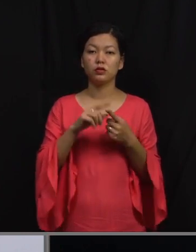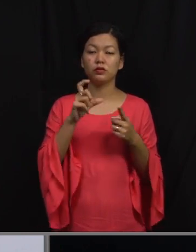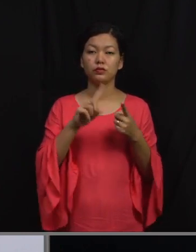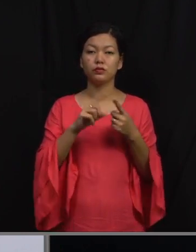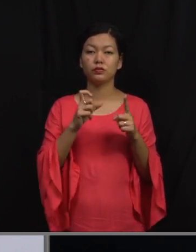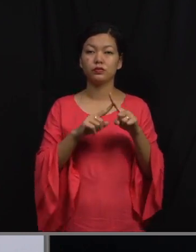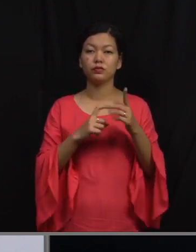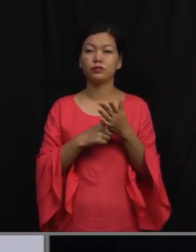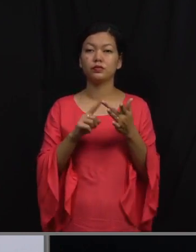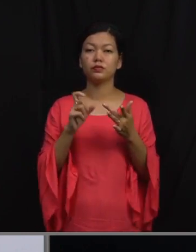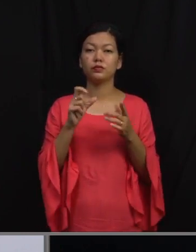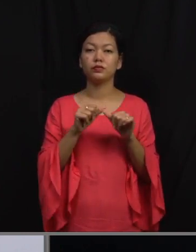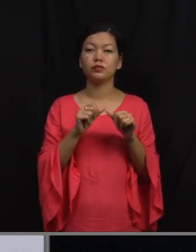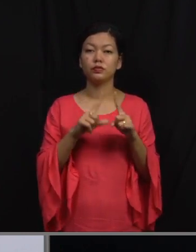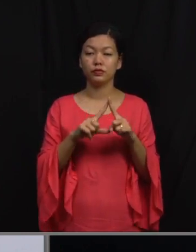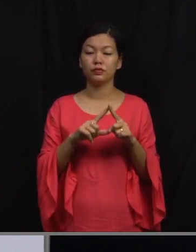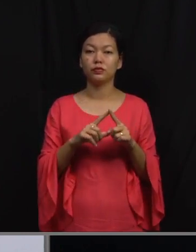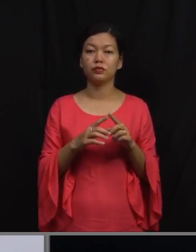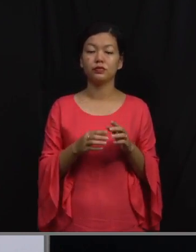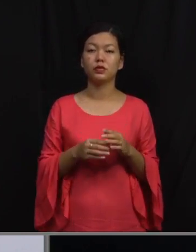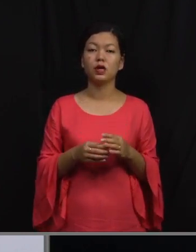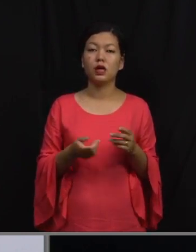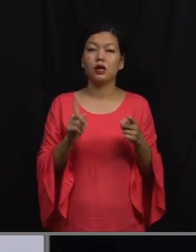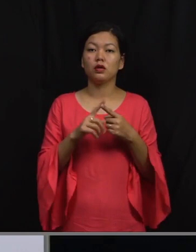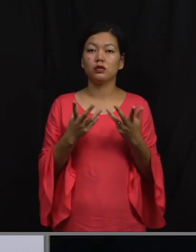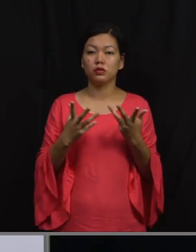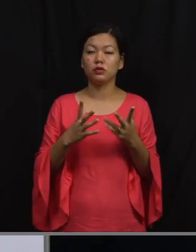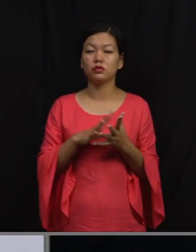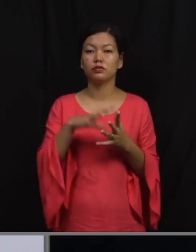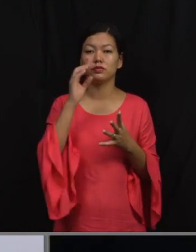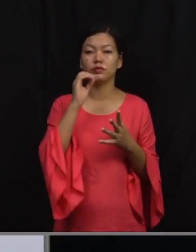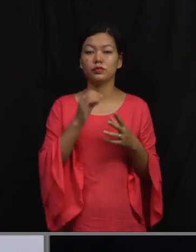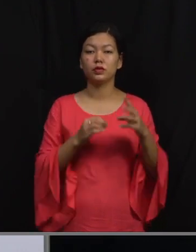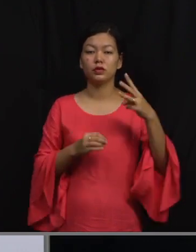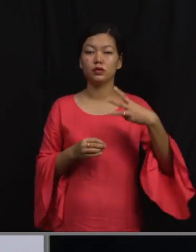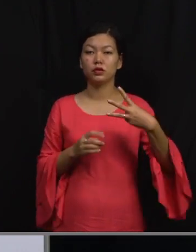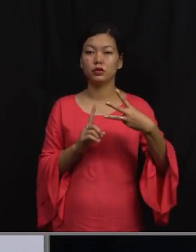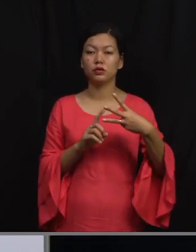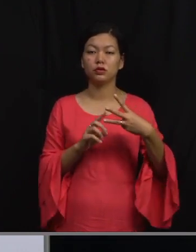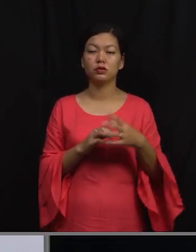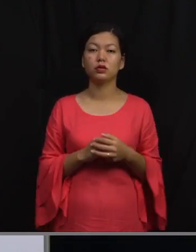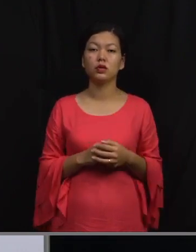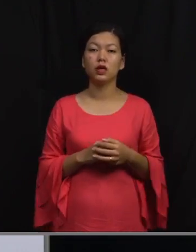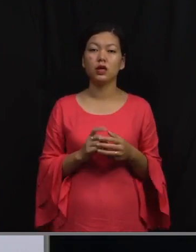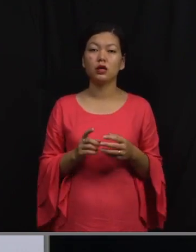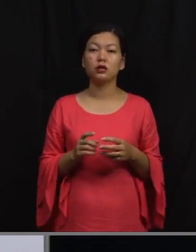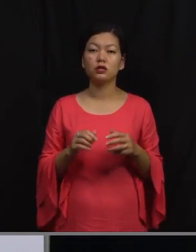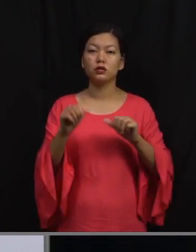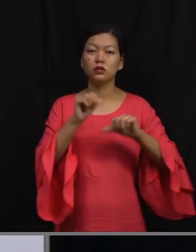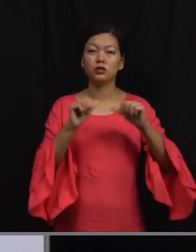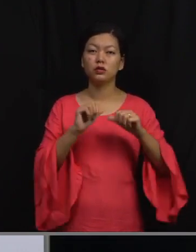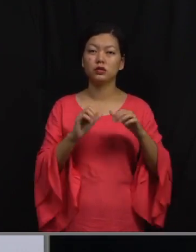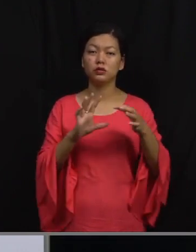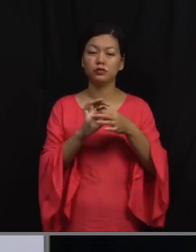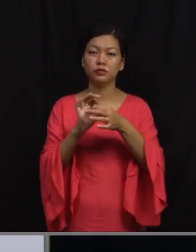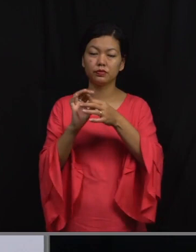electrical field or magnetic field, right? Or electric field, magnetic field. And in optics, a branch of science or branch of